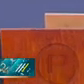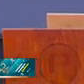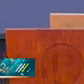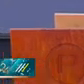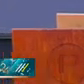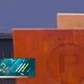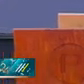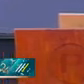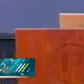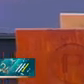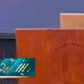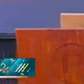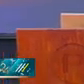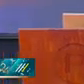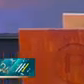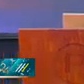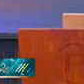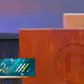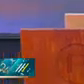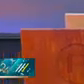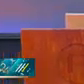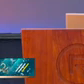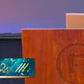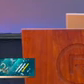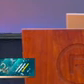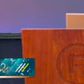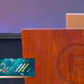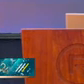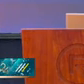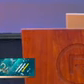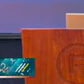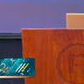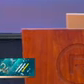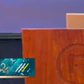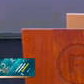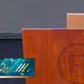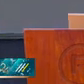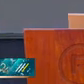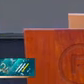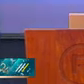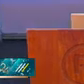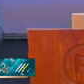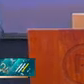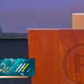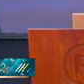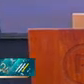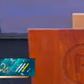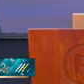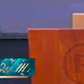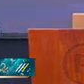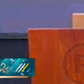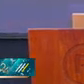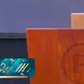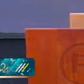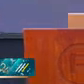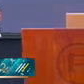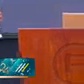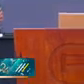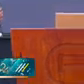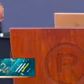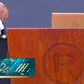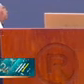and the destination is one but everyone is pursuing spirituality and that's true but what